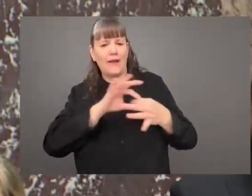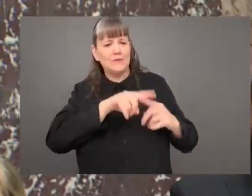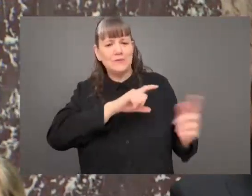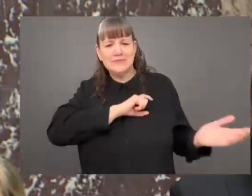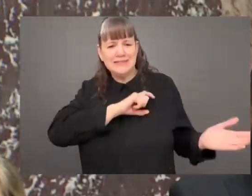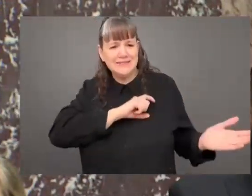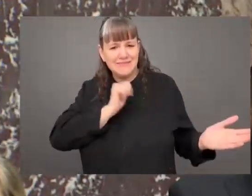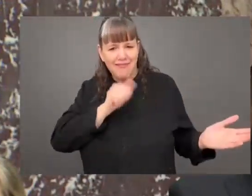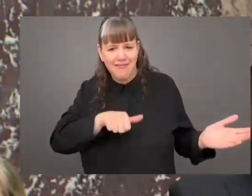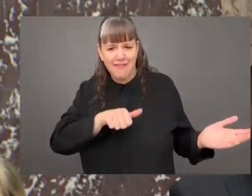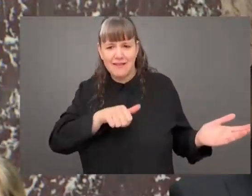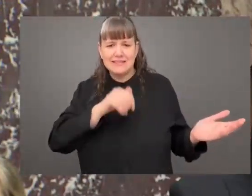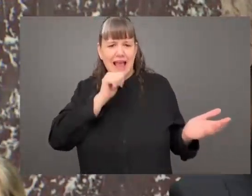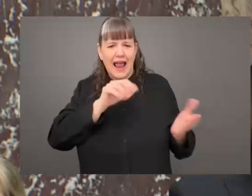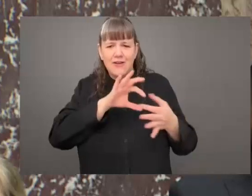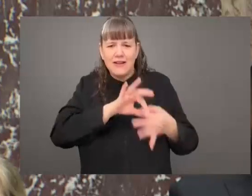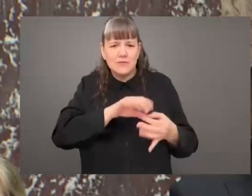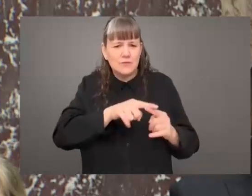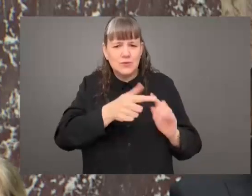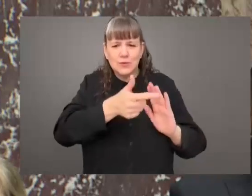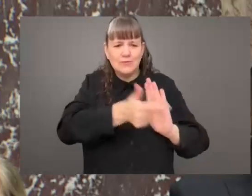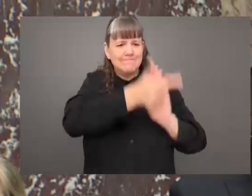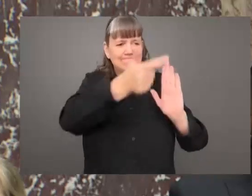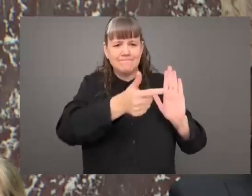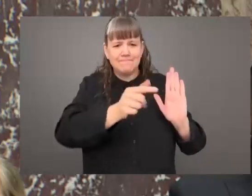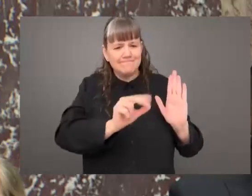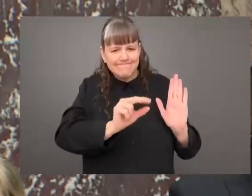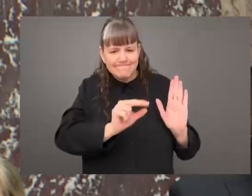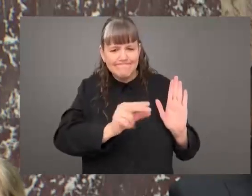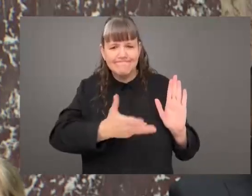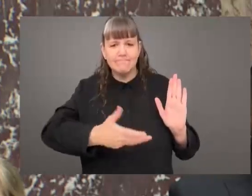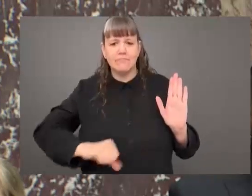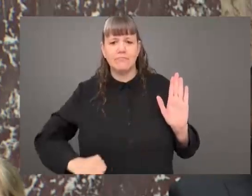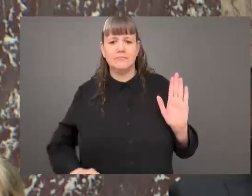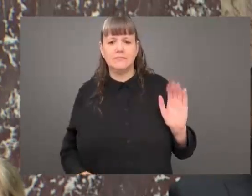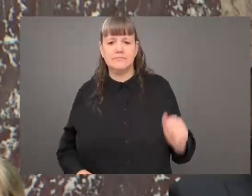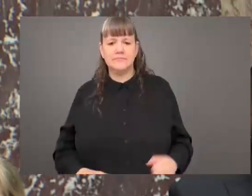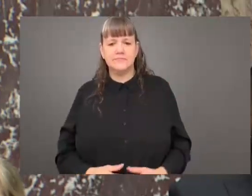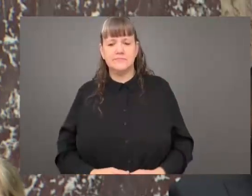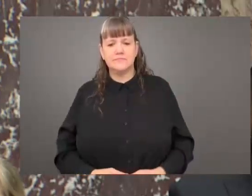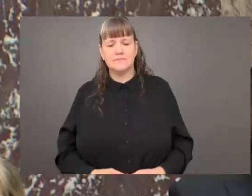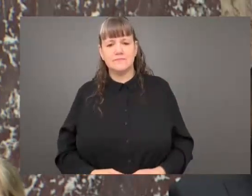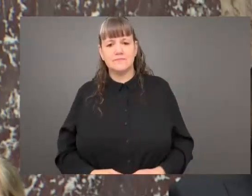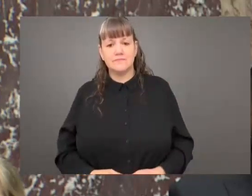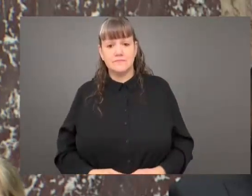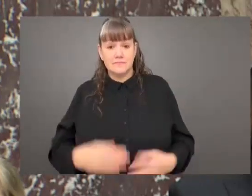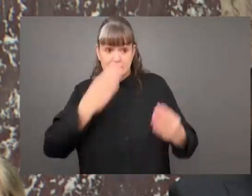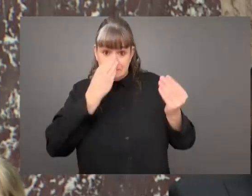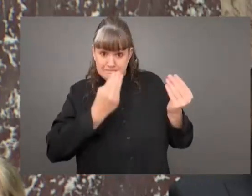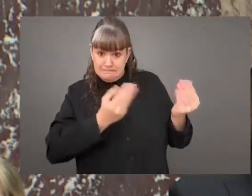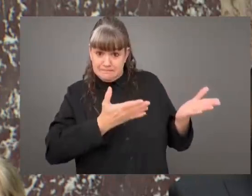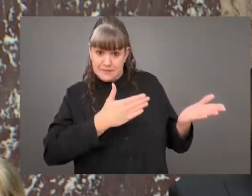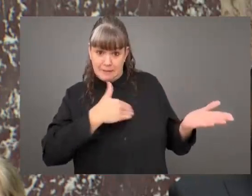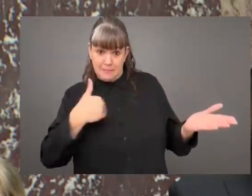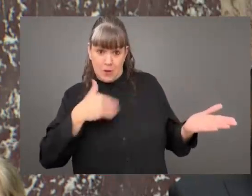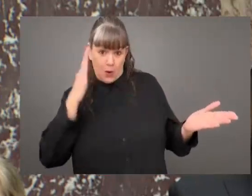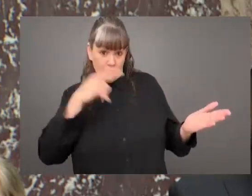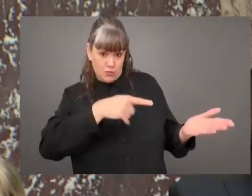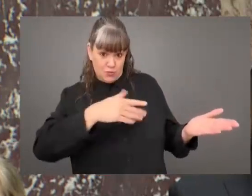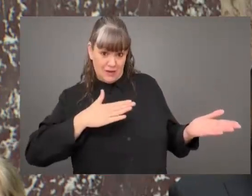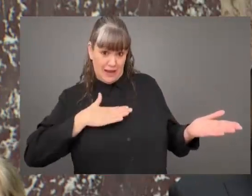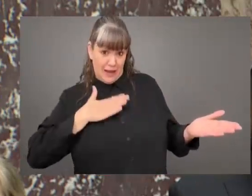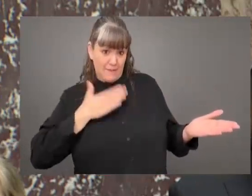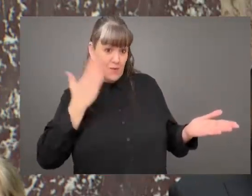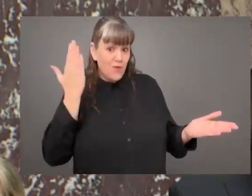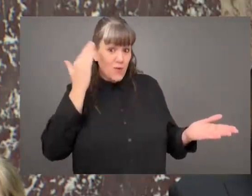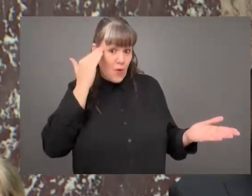You will be pleased to know, member, that the conditions that govern